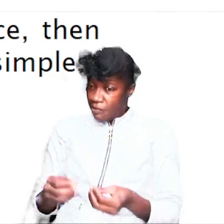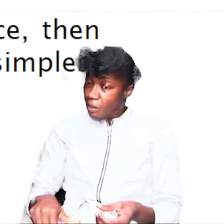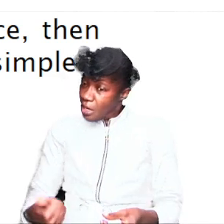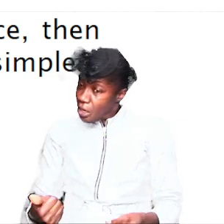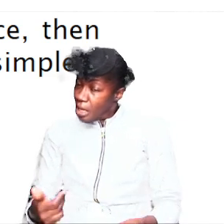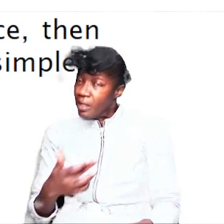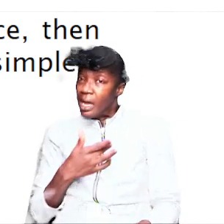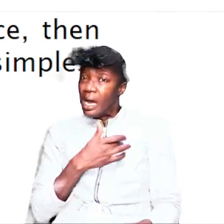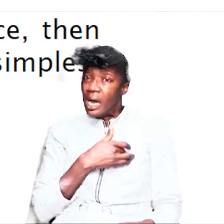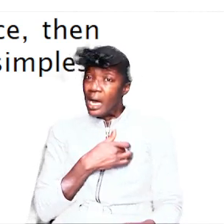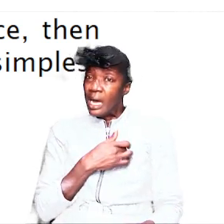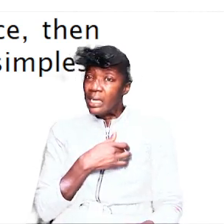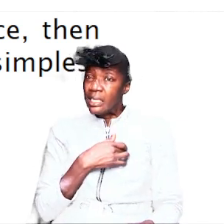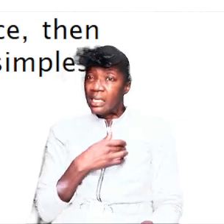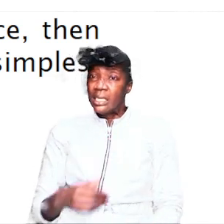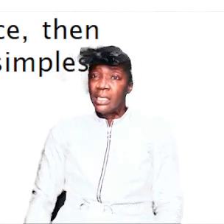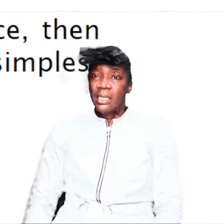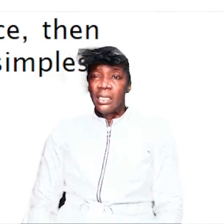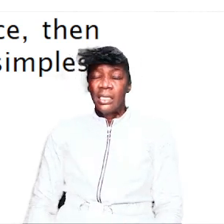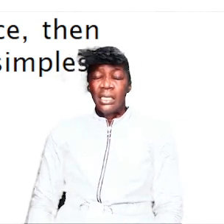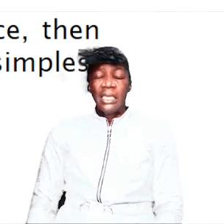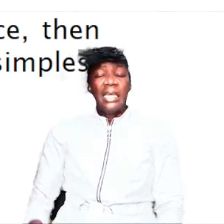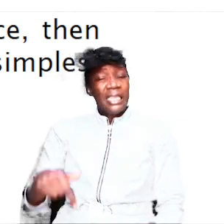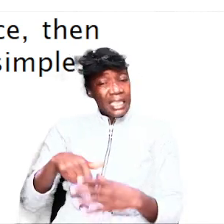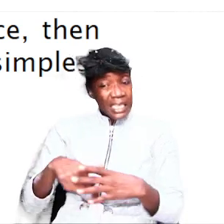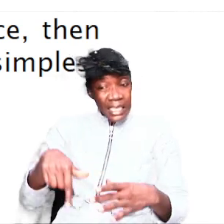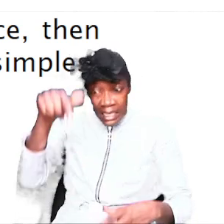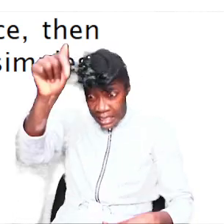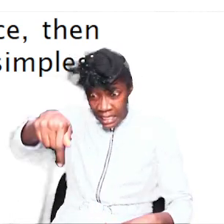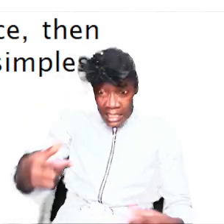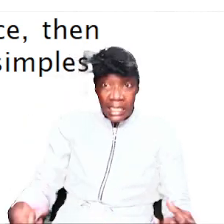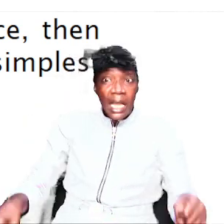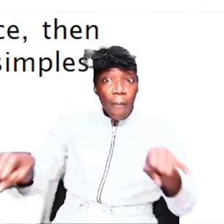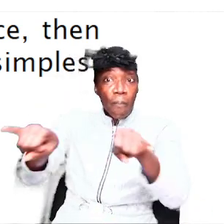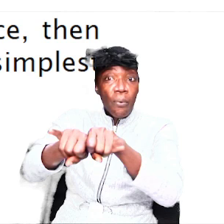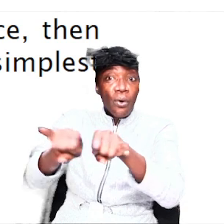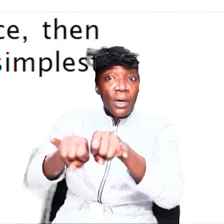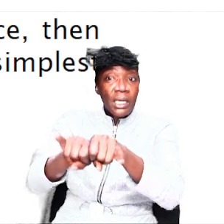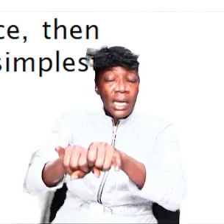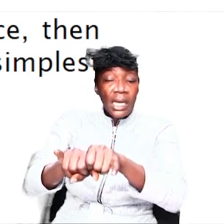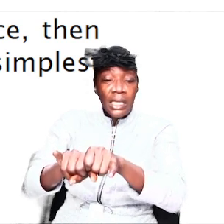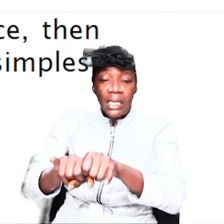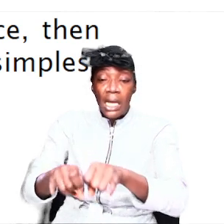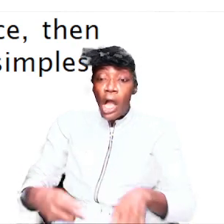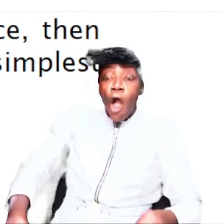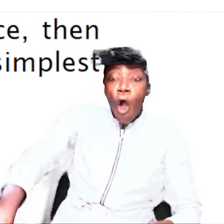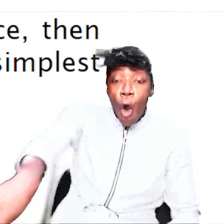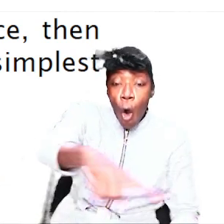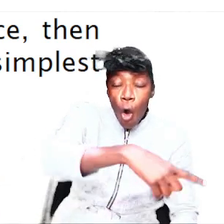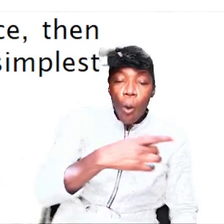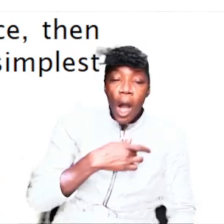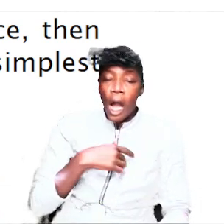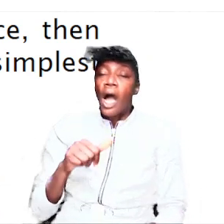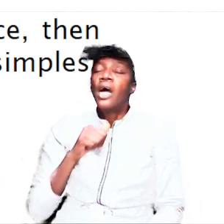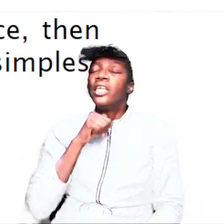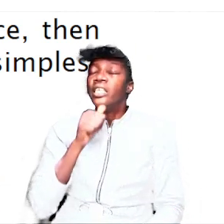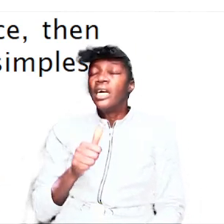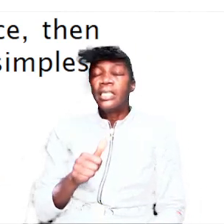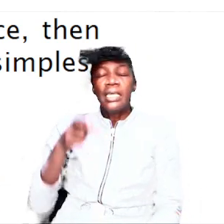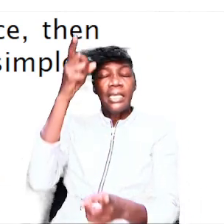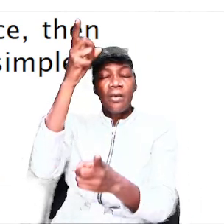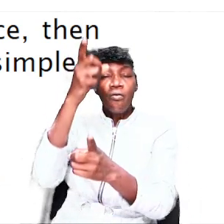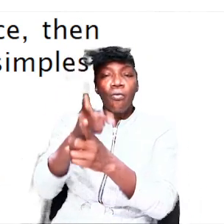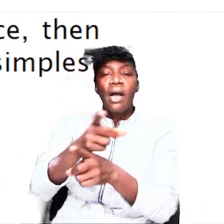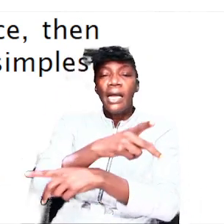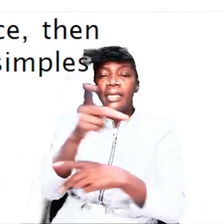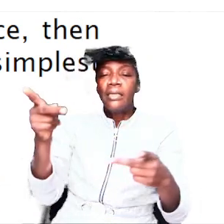we made a point last week that this was extremely important for us. Why? If our hearts are not in the right place, then the